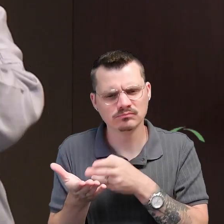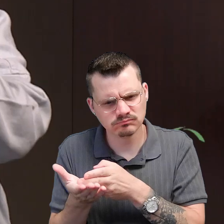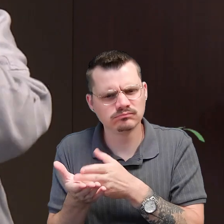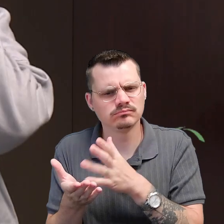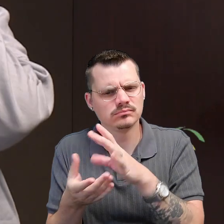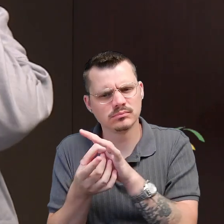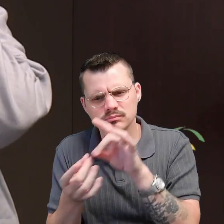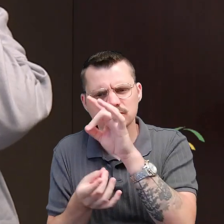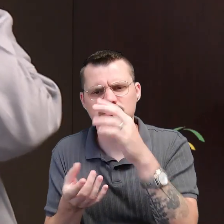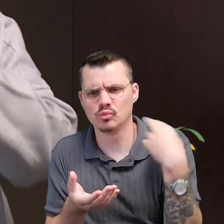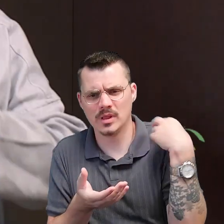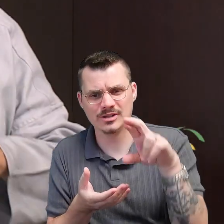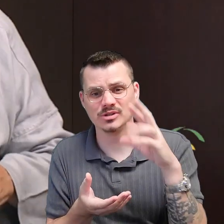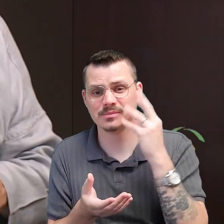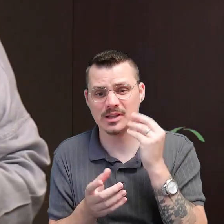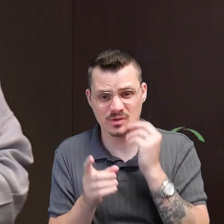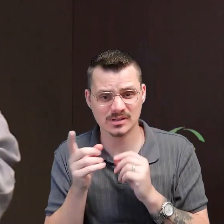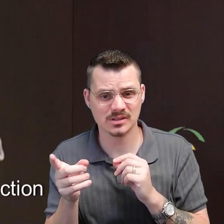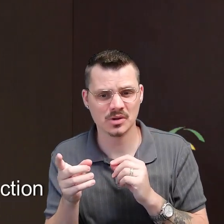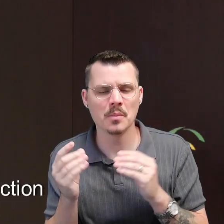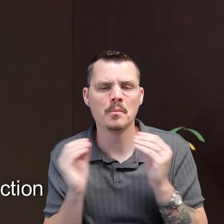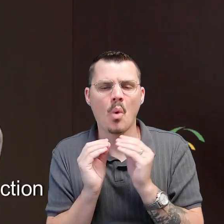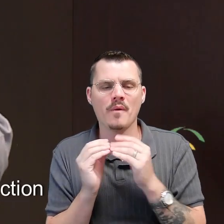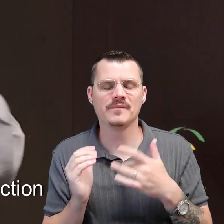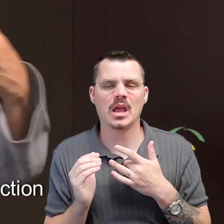authentic spiritual or religious experience